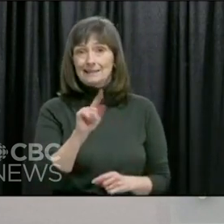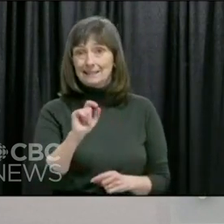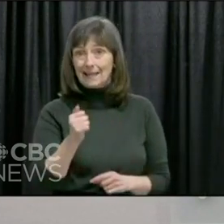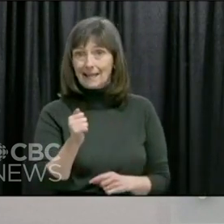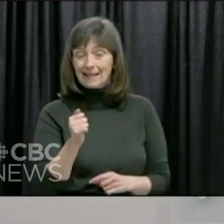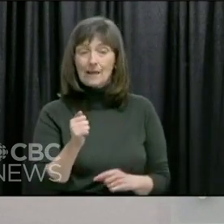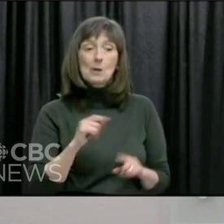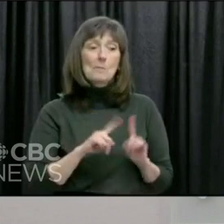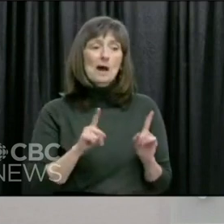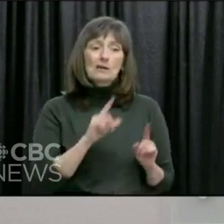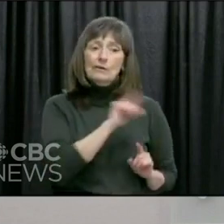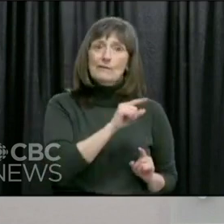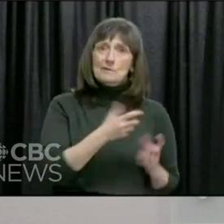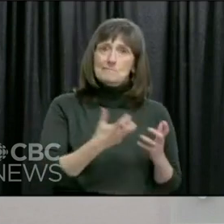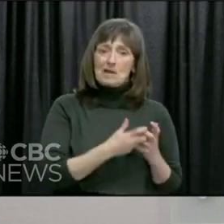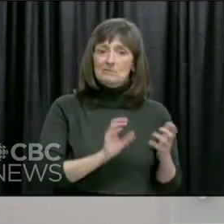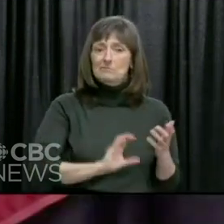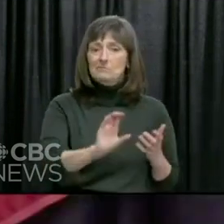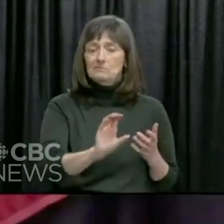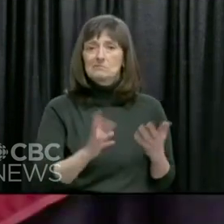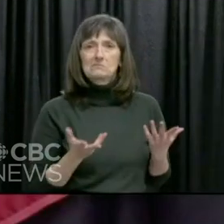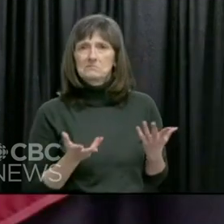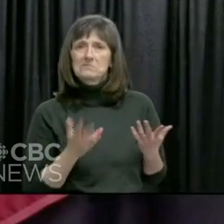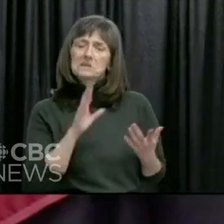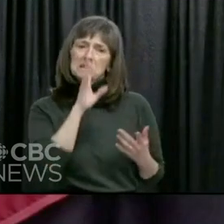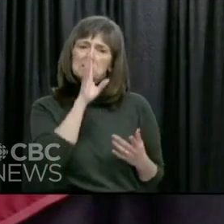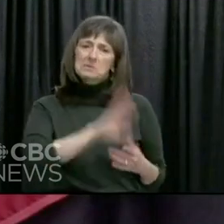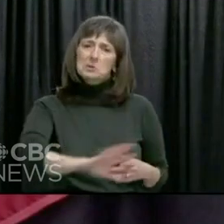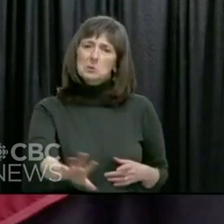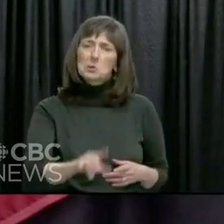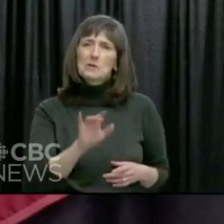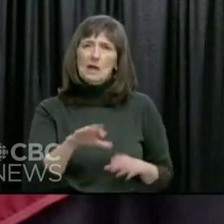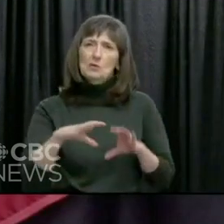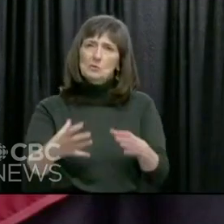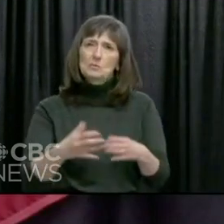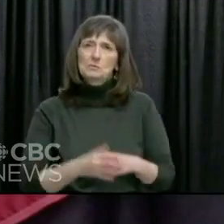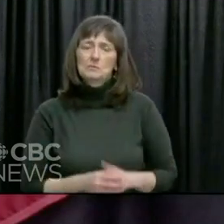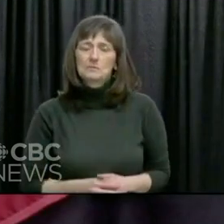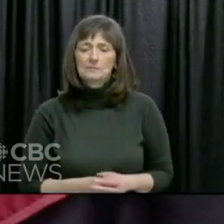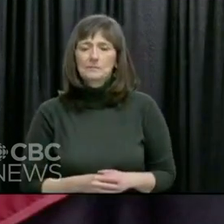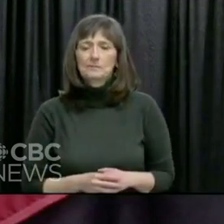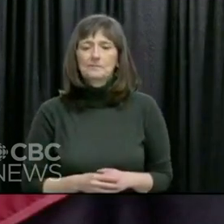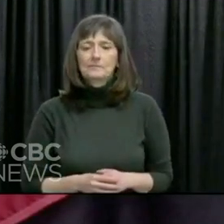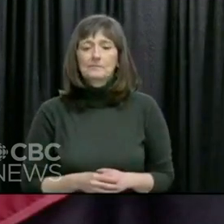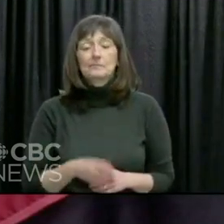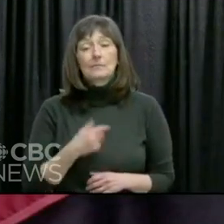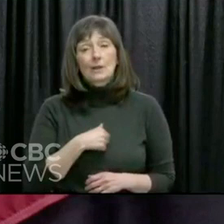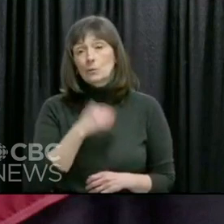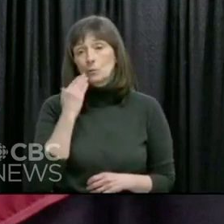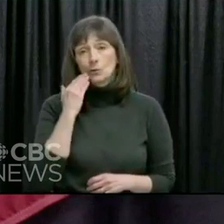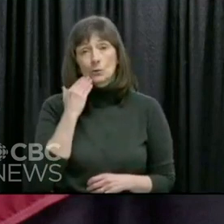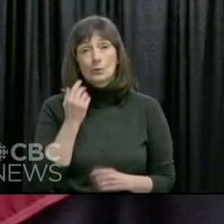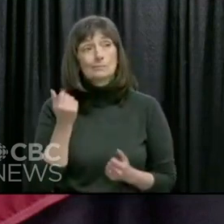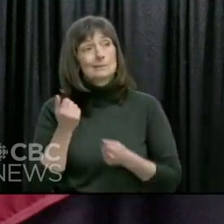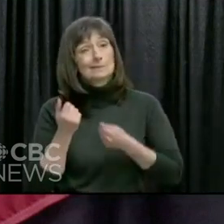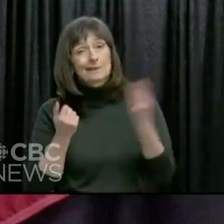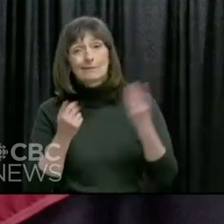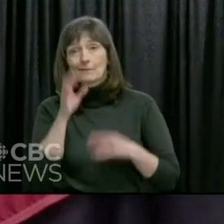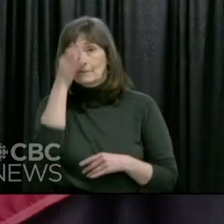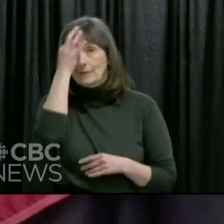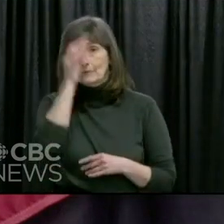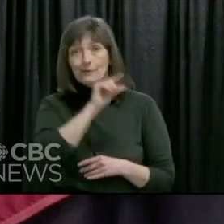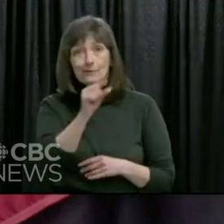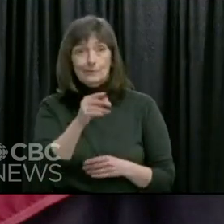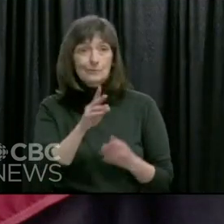these substitutes who feel like they've just been being neglected by government throughout this? Well, we know there is a number of federal programs for people that have been impacted